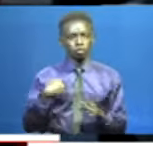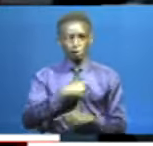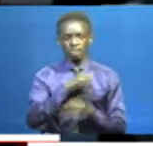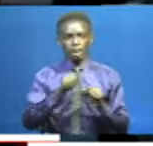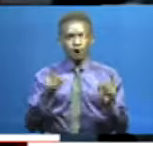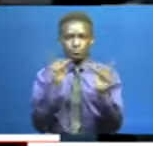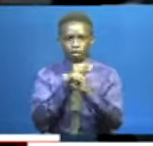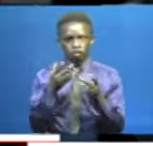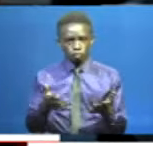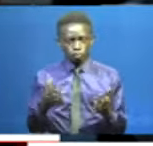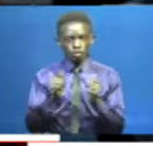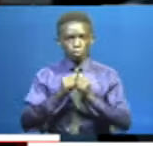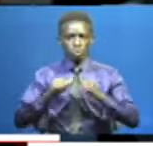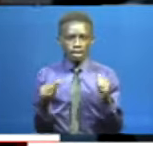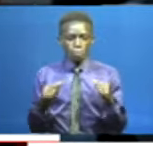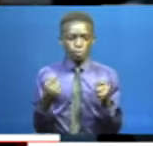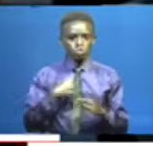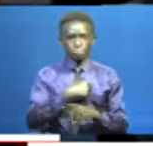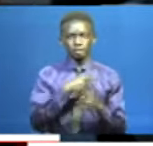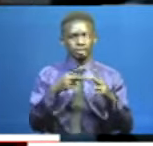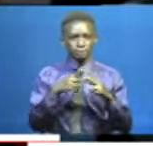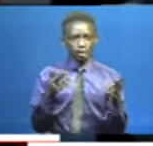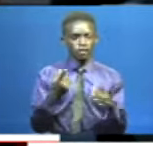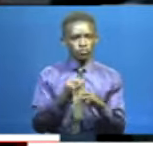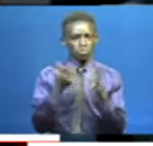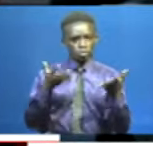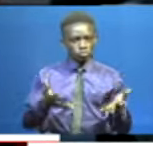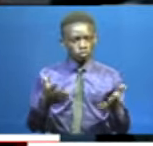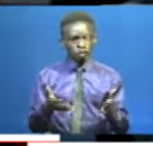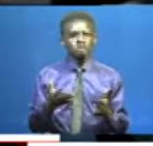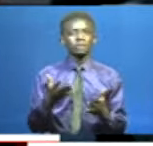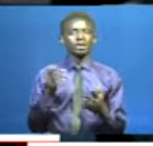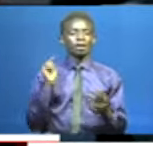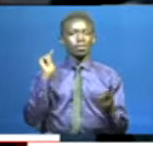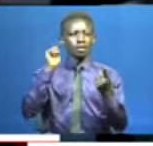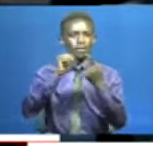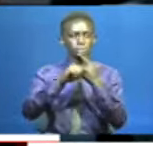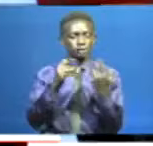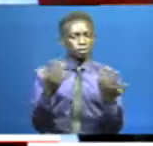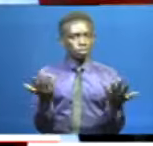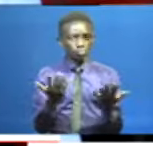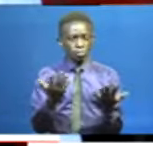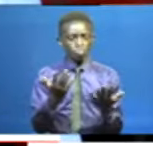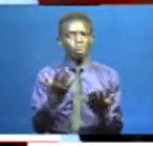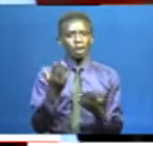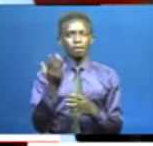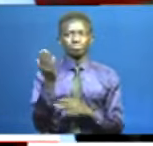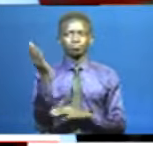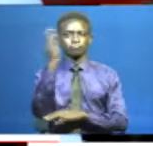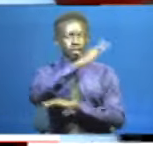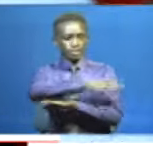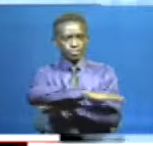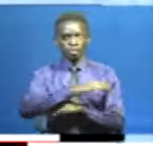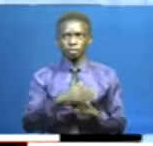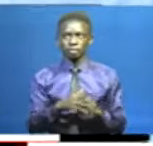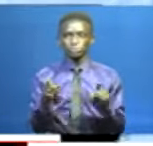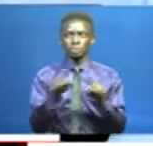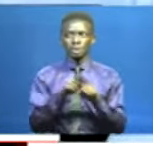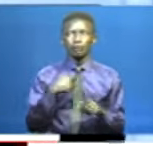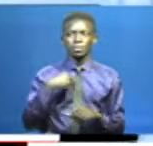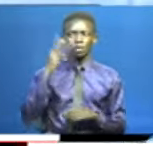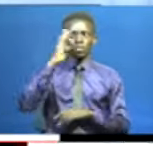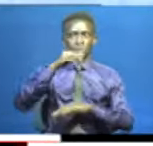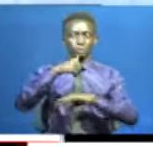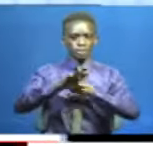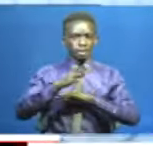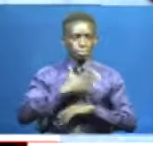ambayo tumeanza nayo kuanzia alfajiri mpaka jua litakapotua kwa maana ya magharib. I will pass my message in two